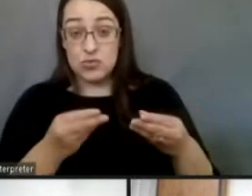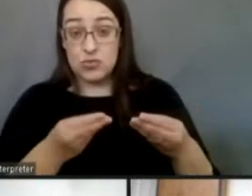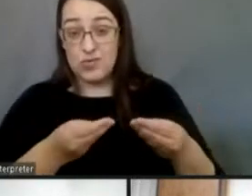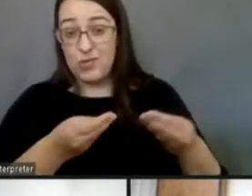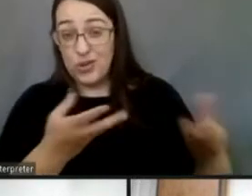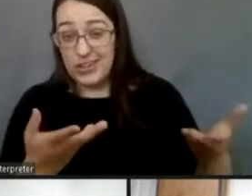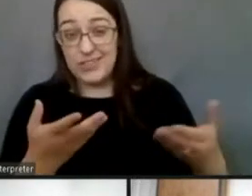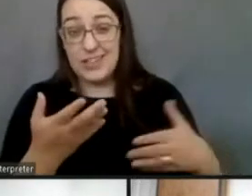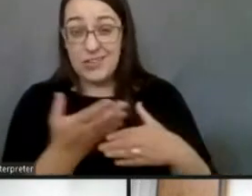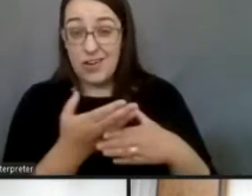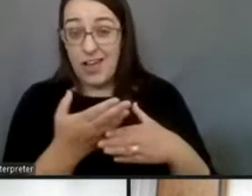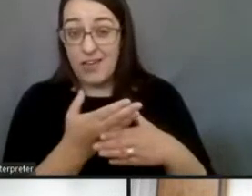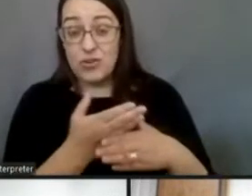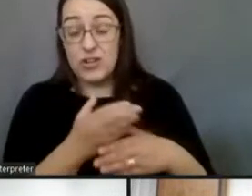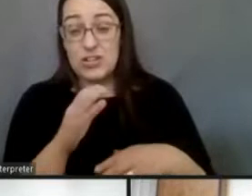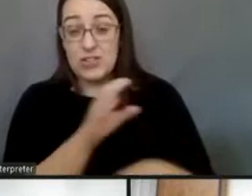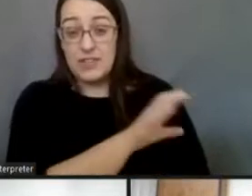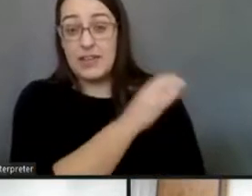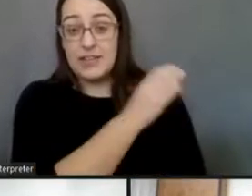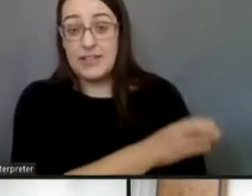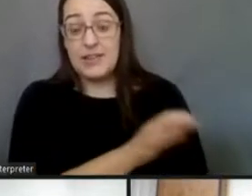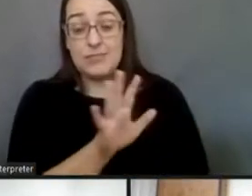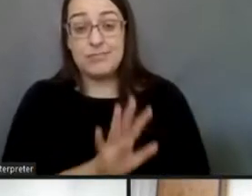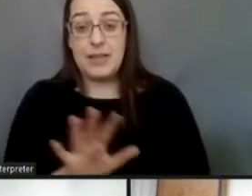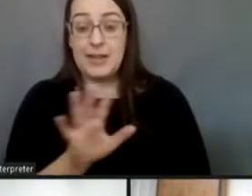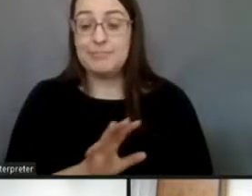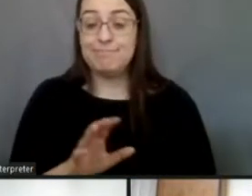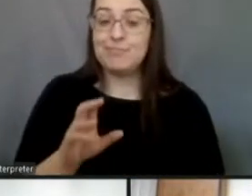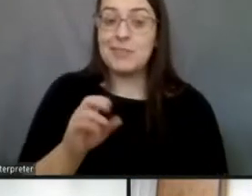mobile clinic now? About?